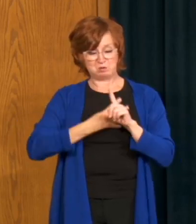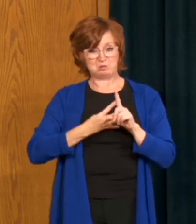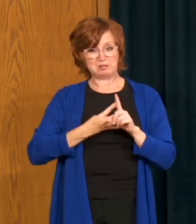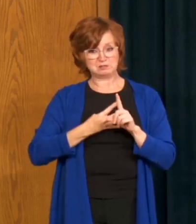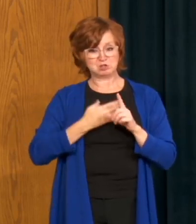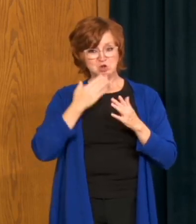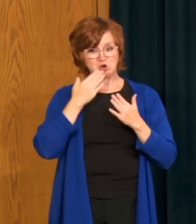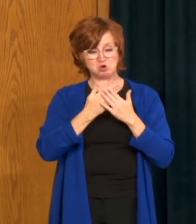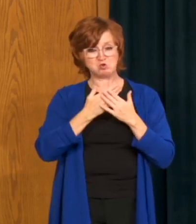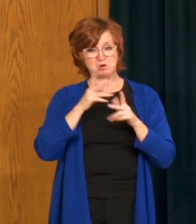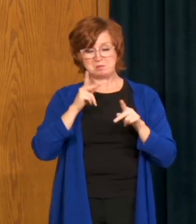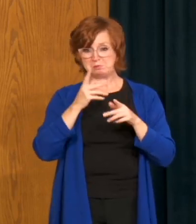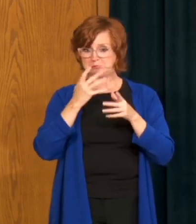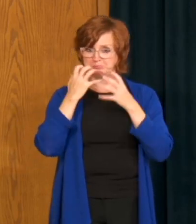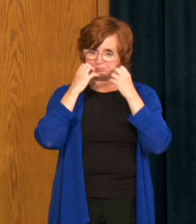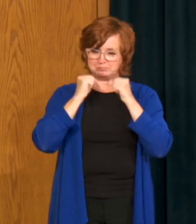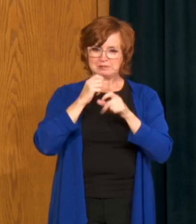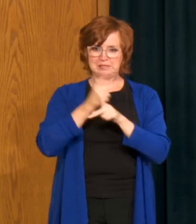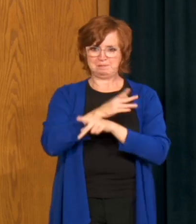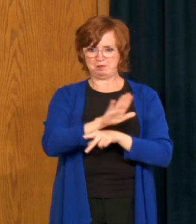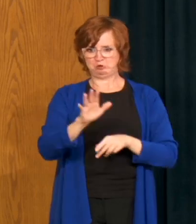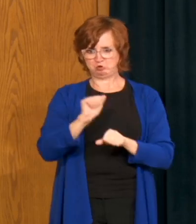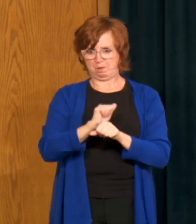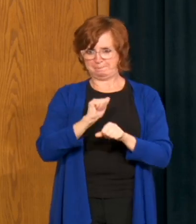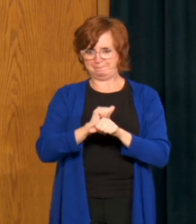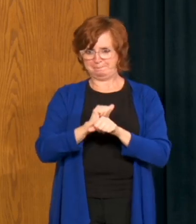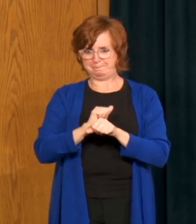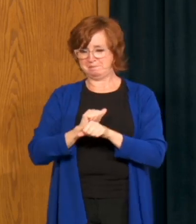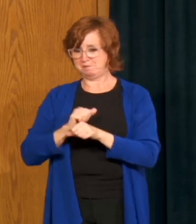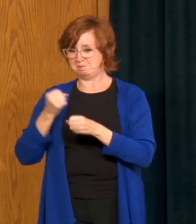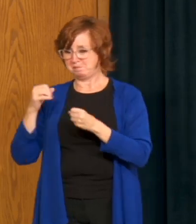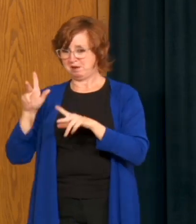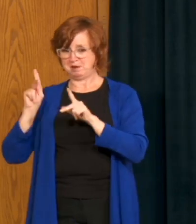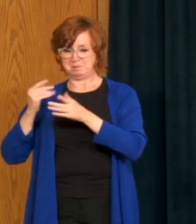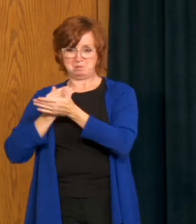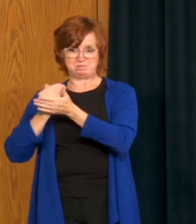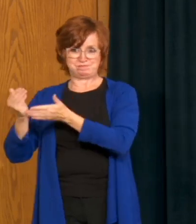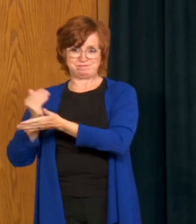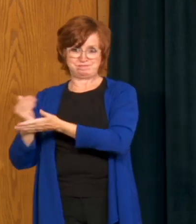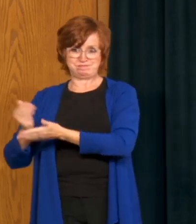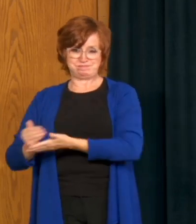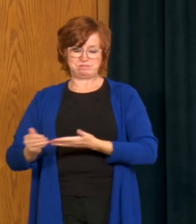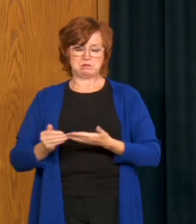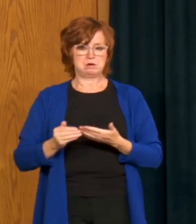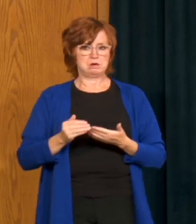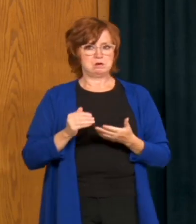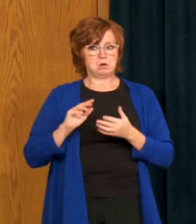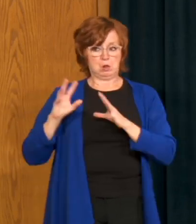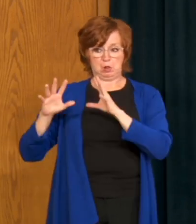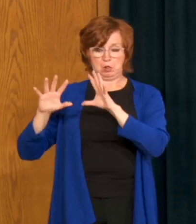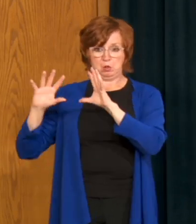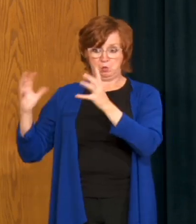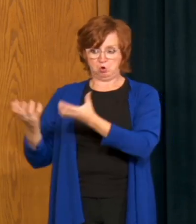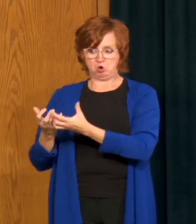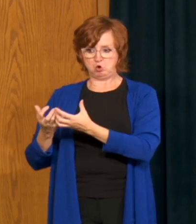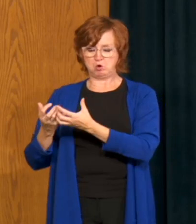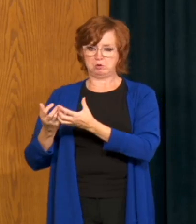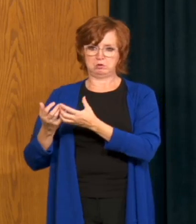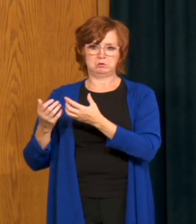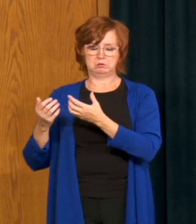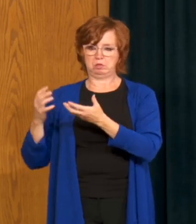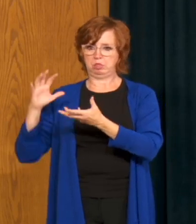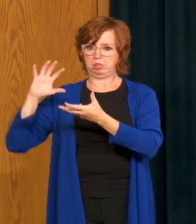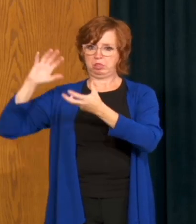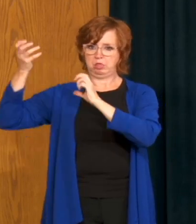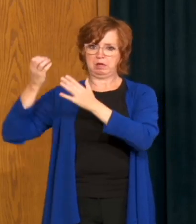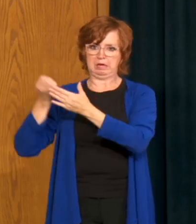what the world needs as the world begins to recover, and we're in a fortunate position with not only our COVID case numbers, but in